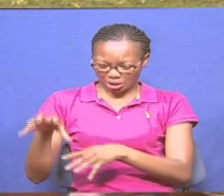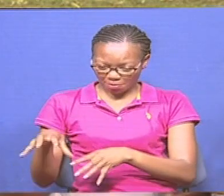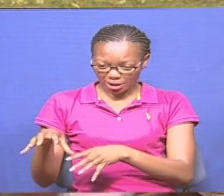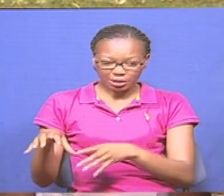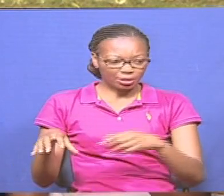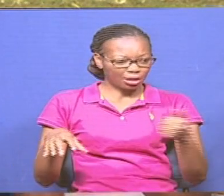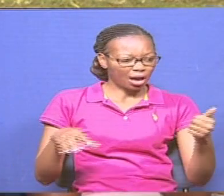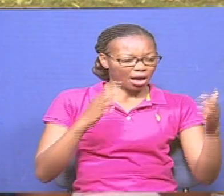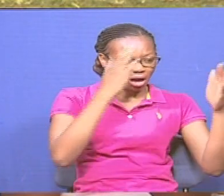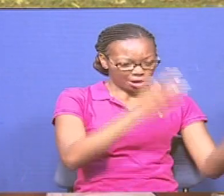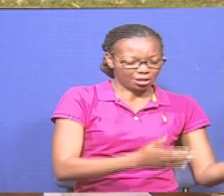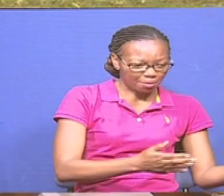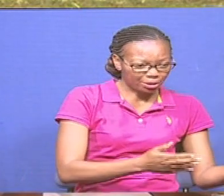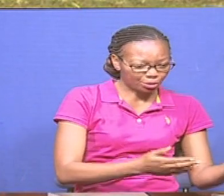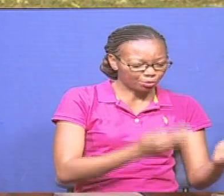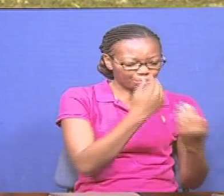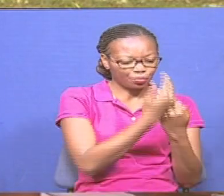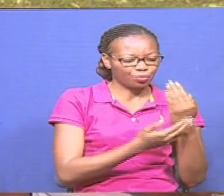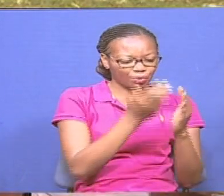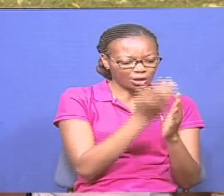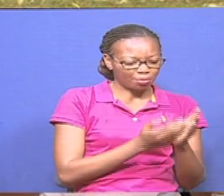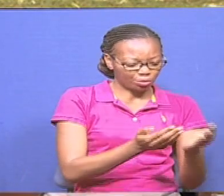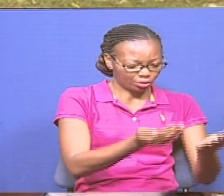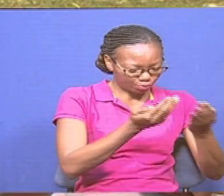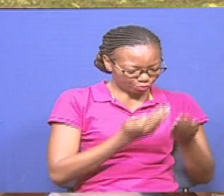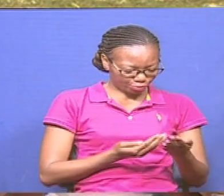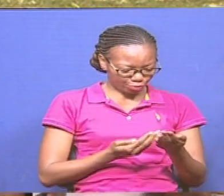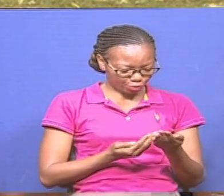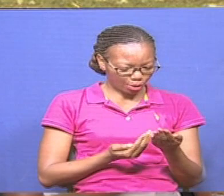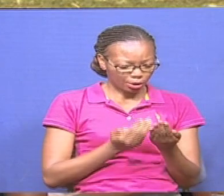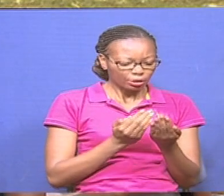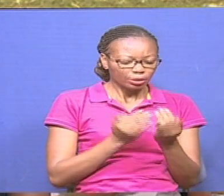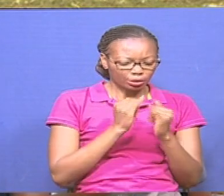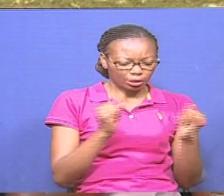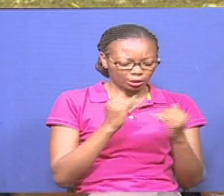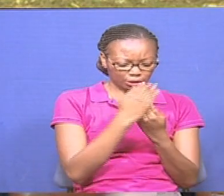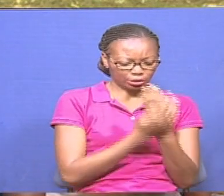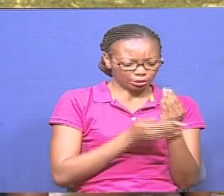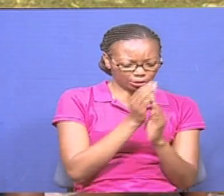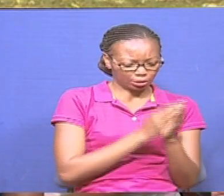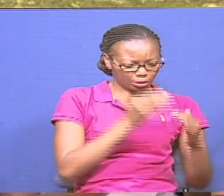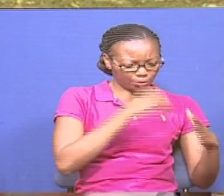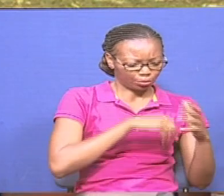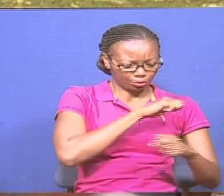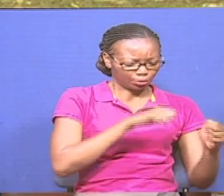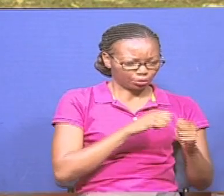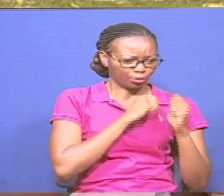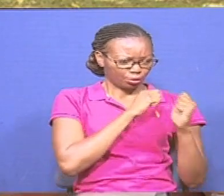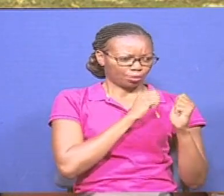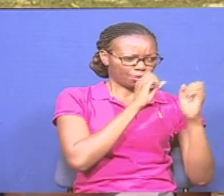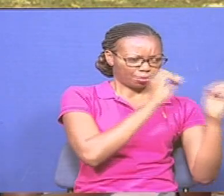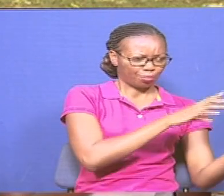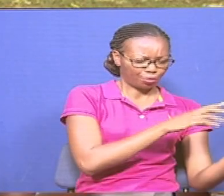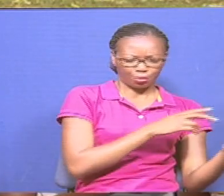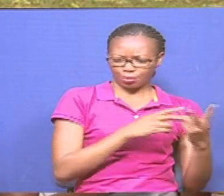and somebody else will harvest their potatoes and clean them and put them in a bag, the one who has just cleaned them will